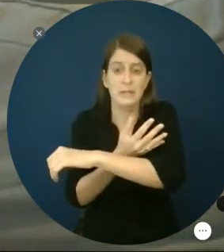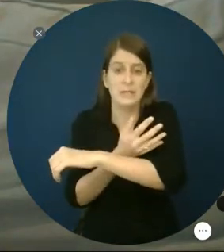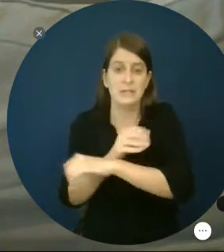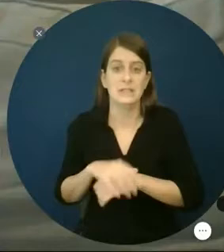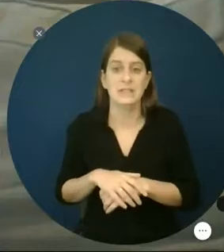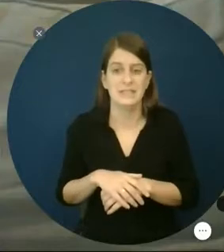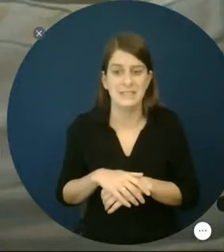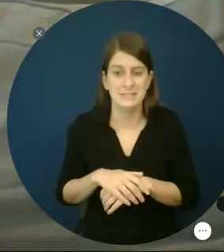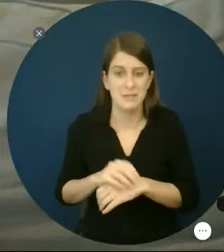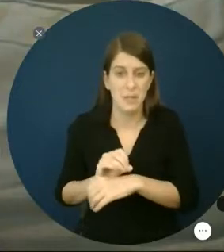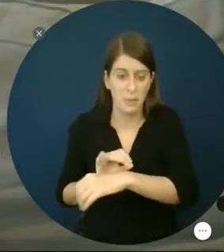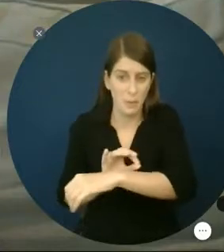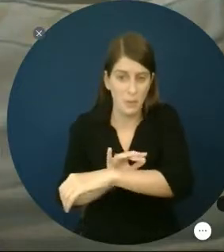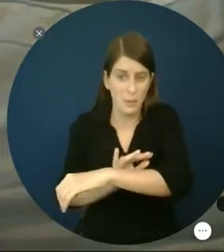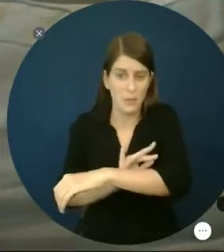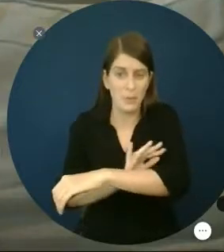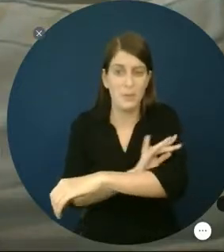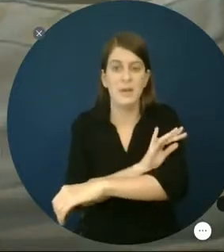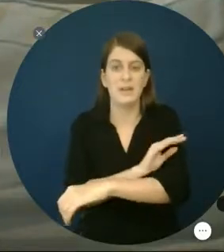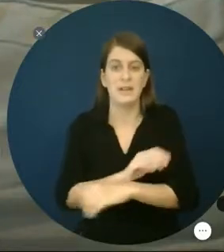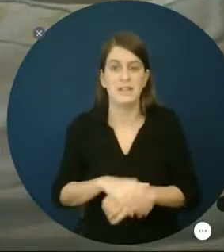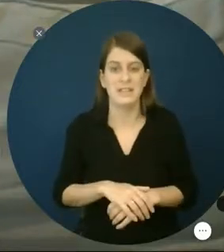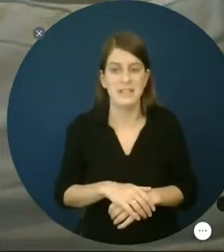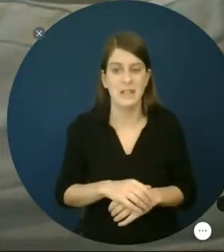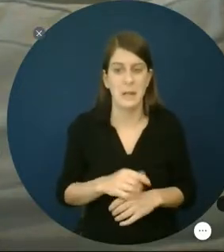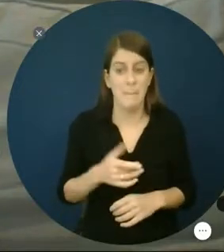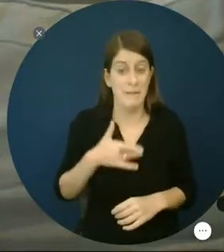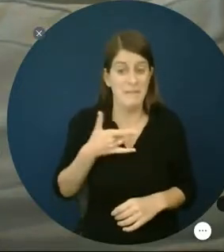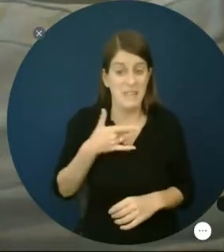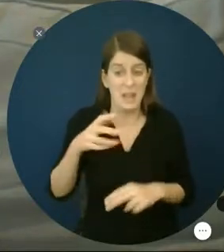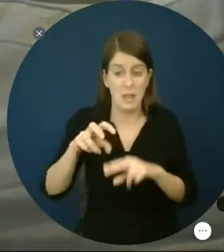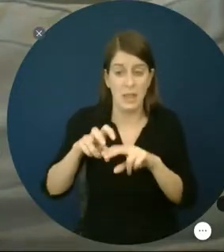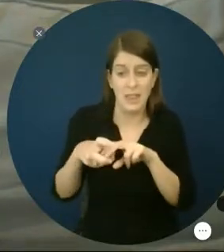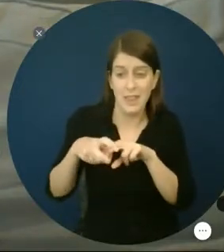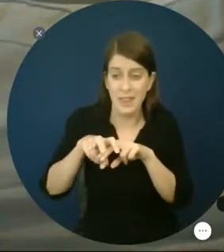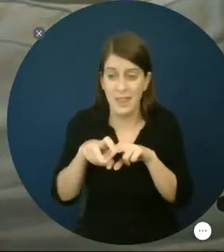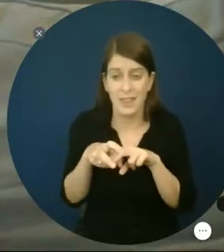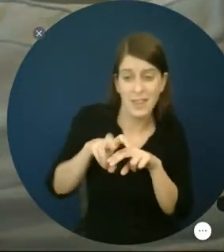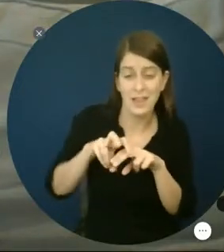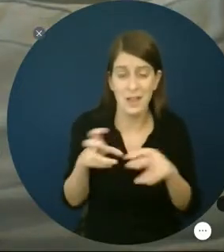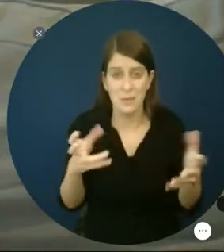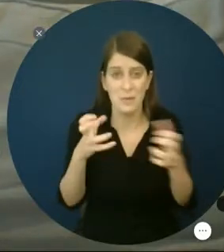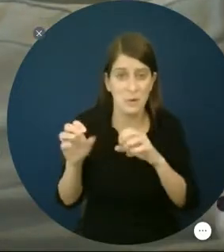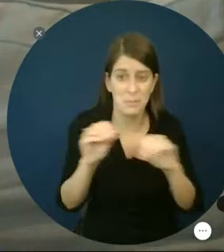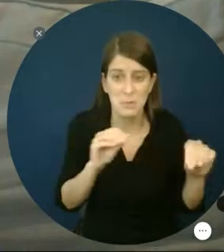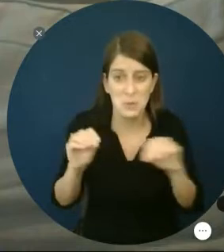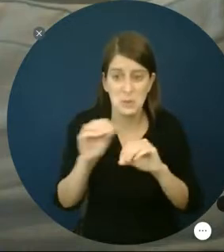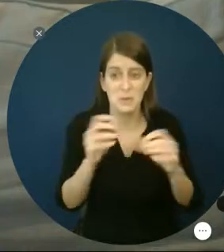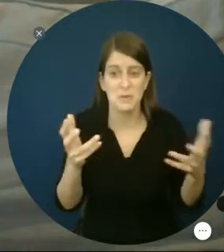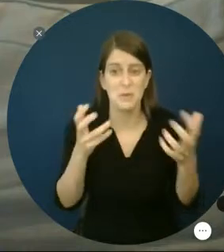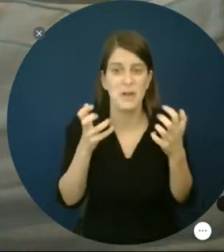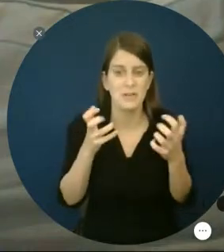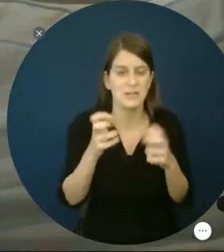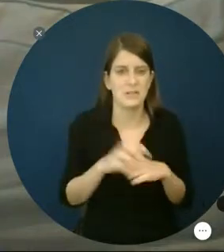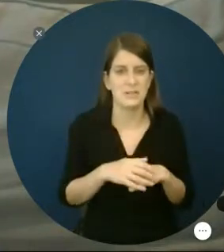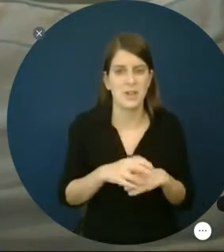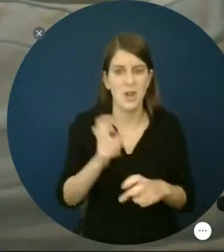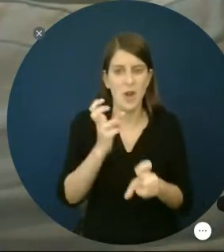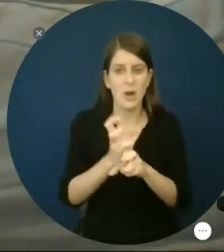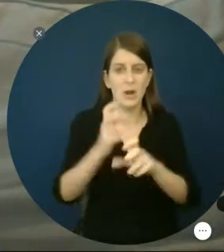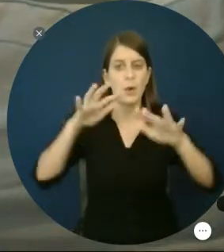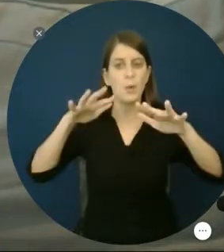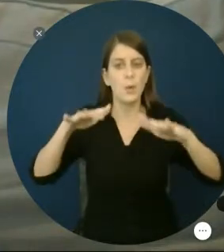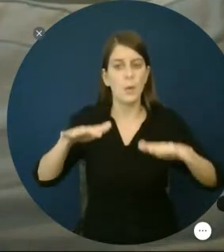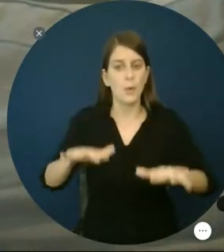get goosebumps. You might feel kind of wiggly and the need to move around might be harder to settle